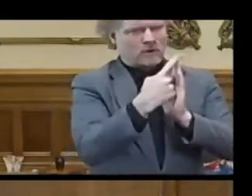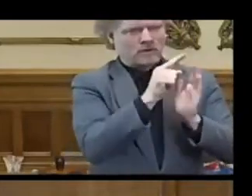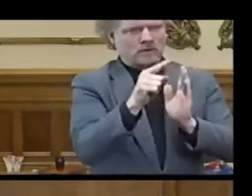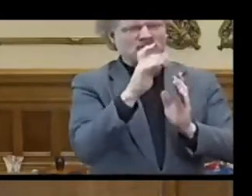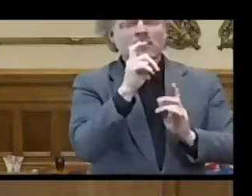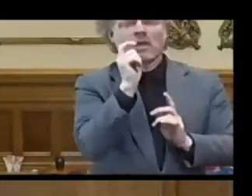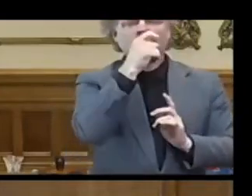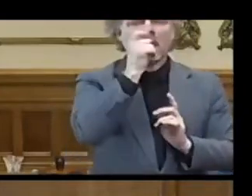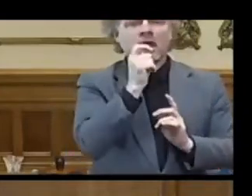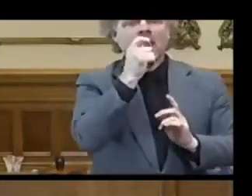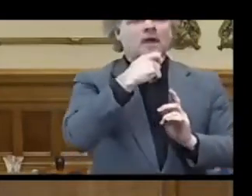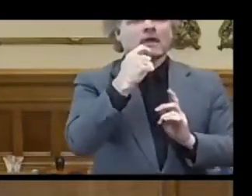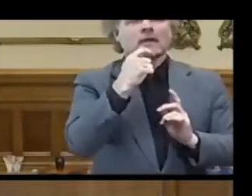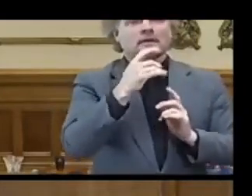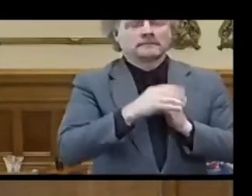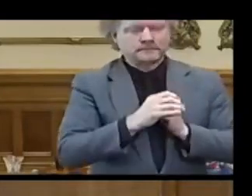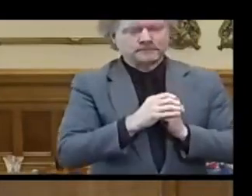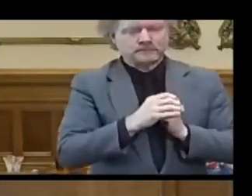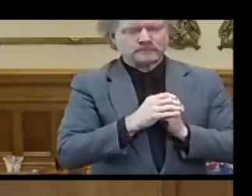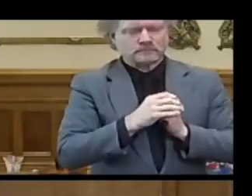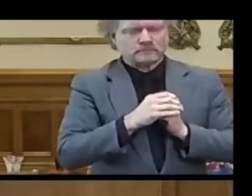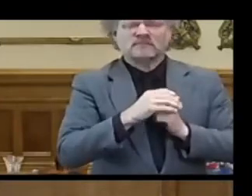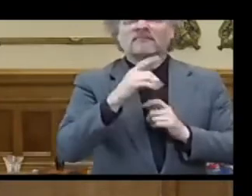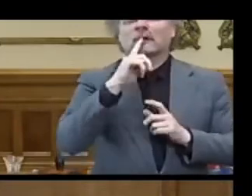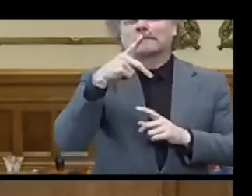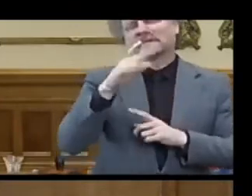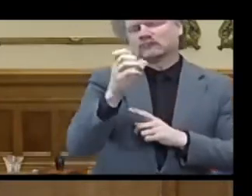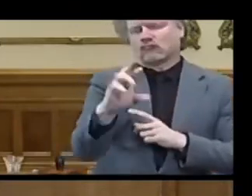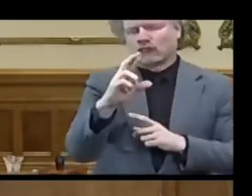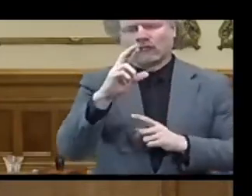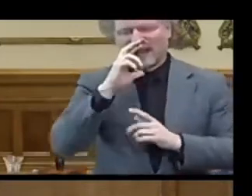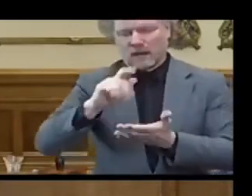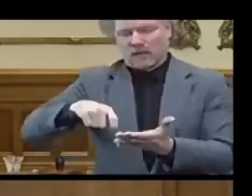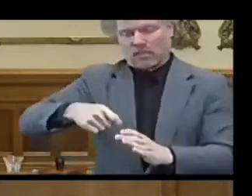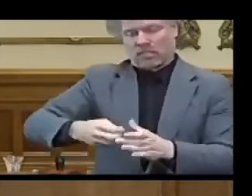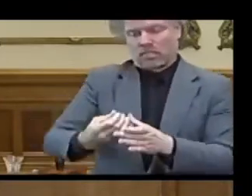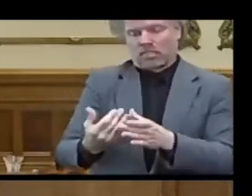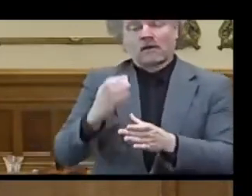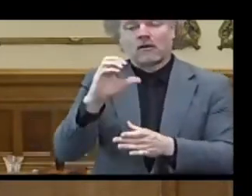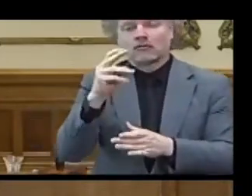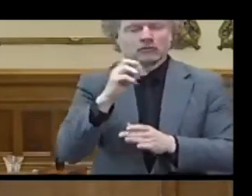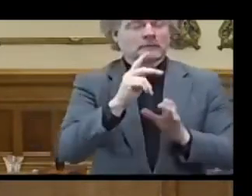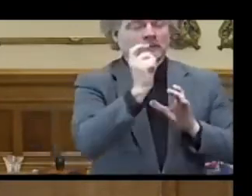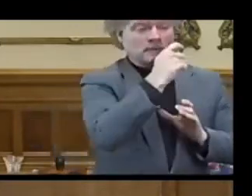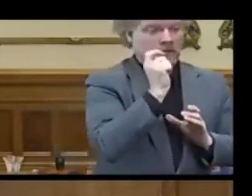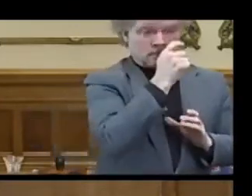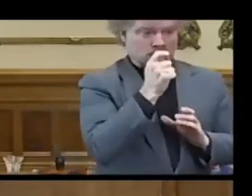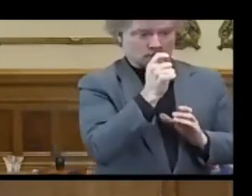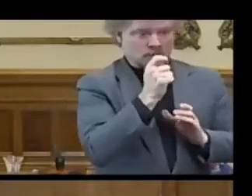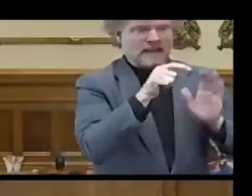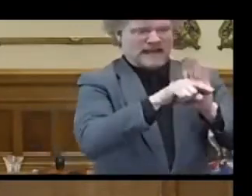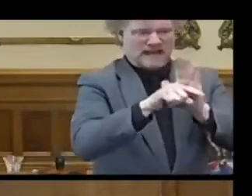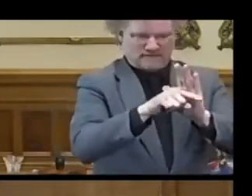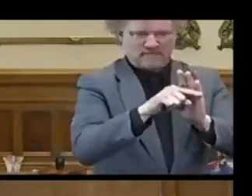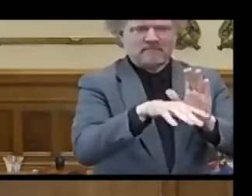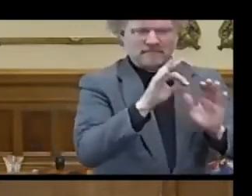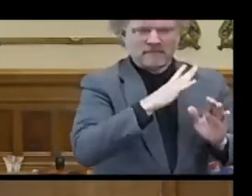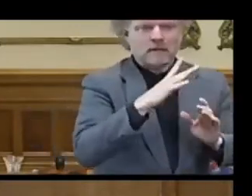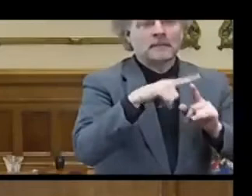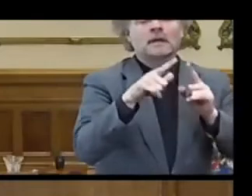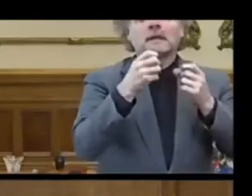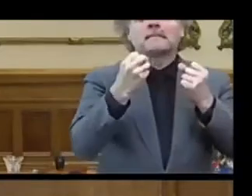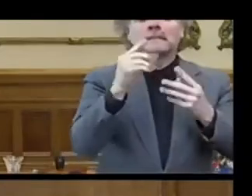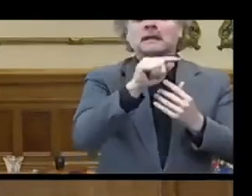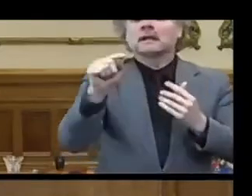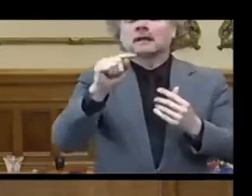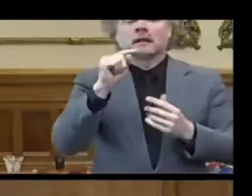so PCR, not truly a culture, but doing a PCR. And if those are negative, then a person can return. But what we found is that many people,